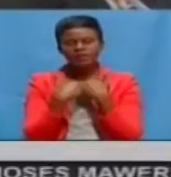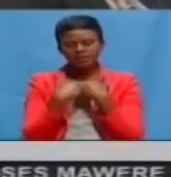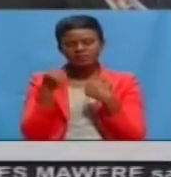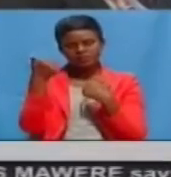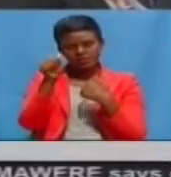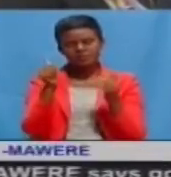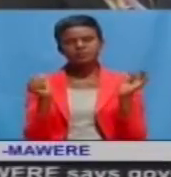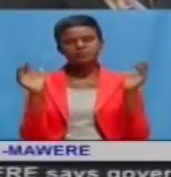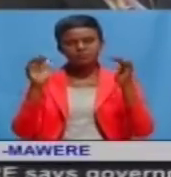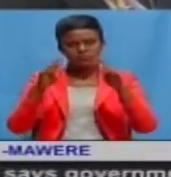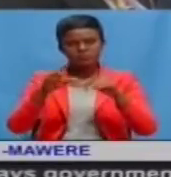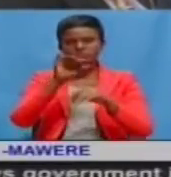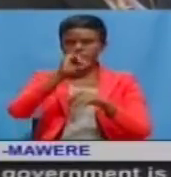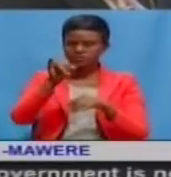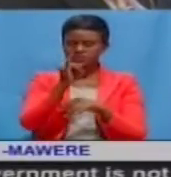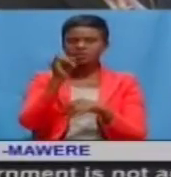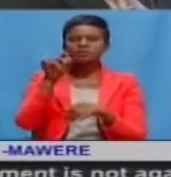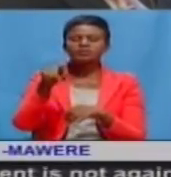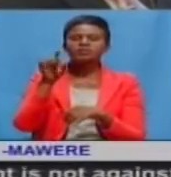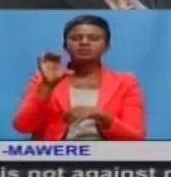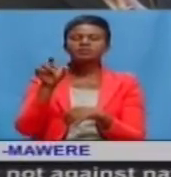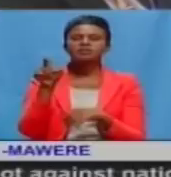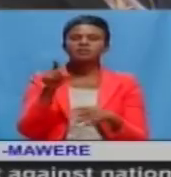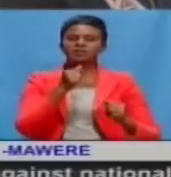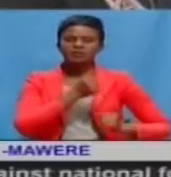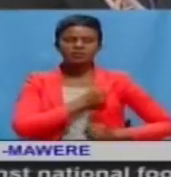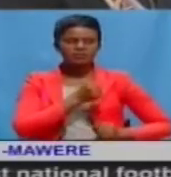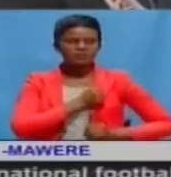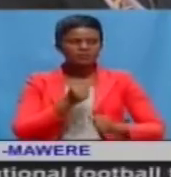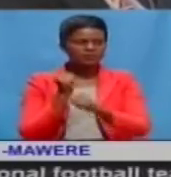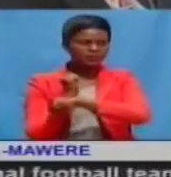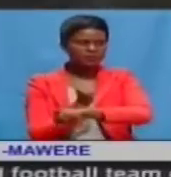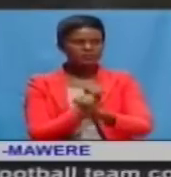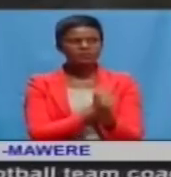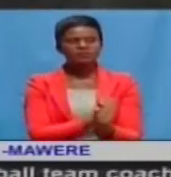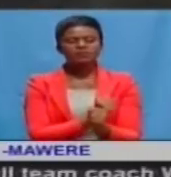session of the Joint Permanent Commission on Defense and Security.